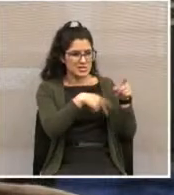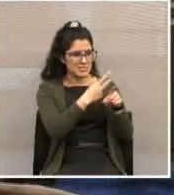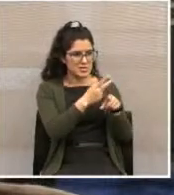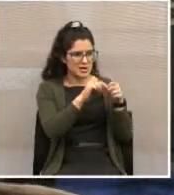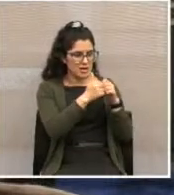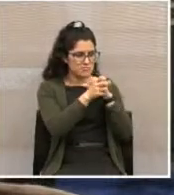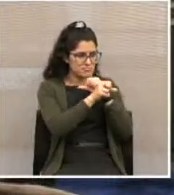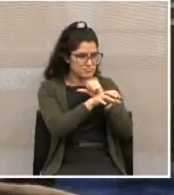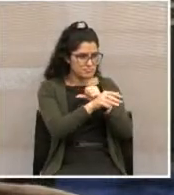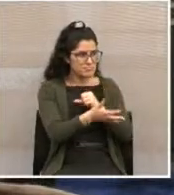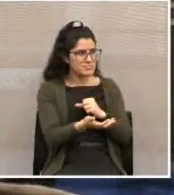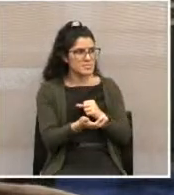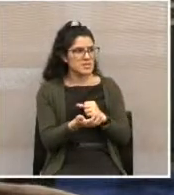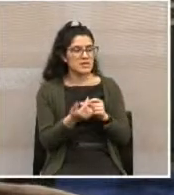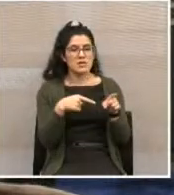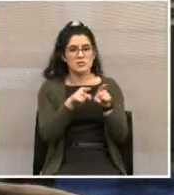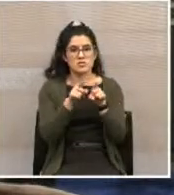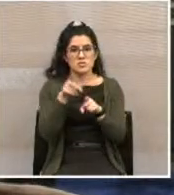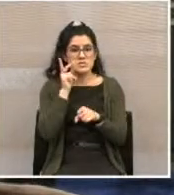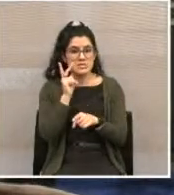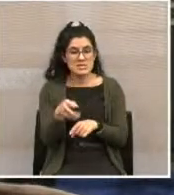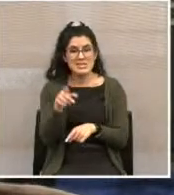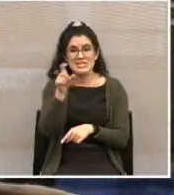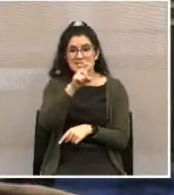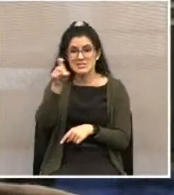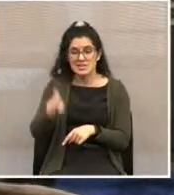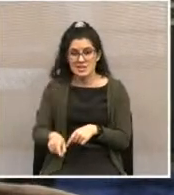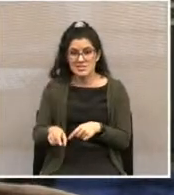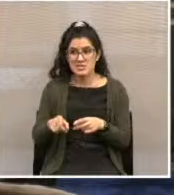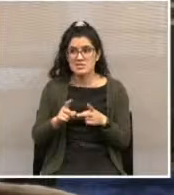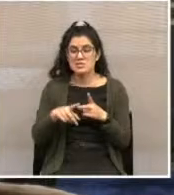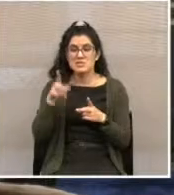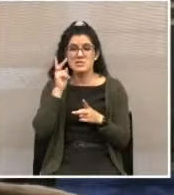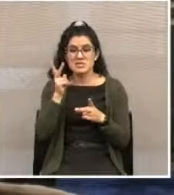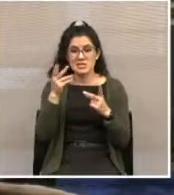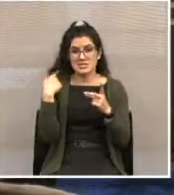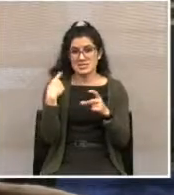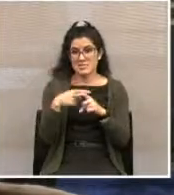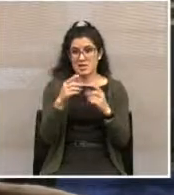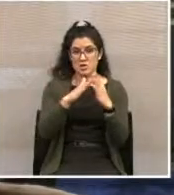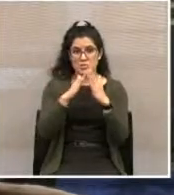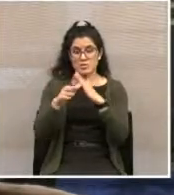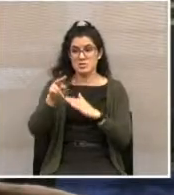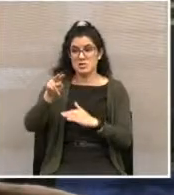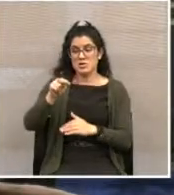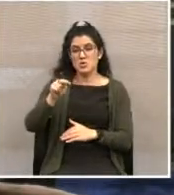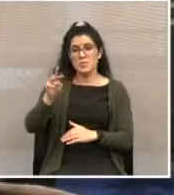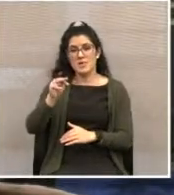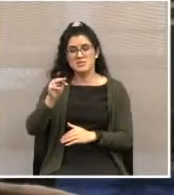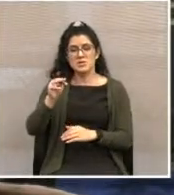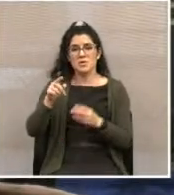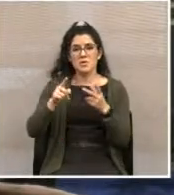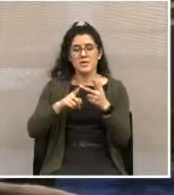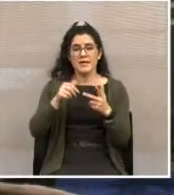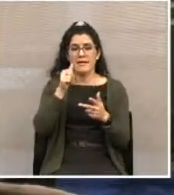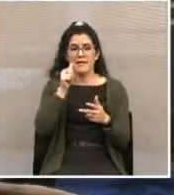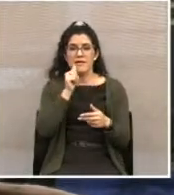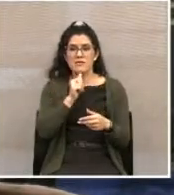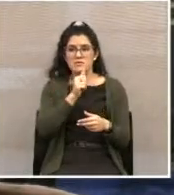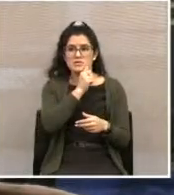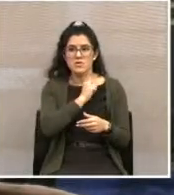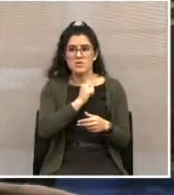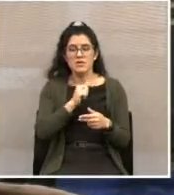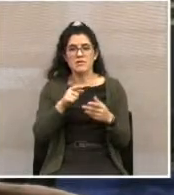not just here, but also across Texas, along the southern border, in Hispanic communities, in New Mexico, in Arizona, and also in